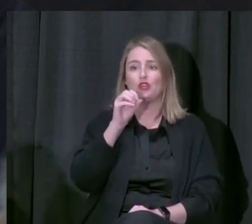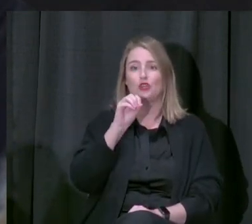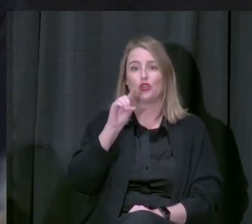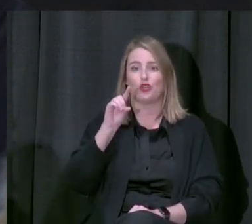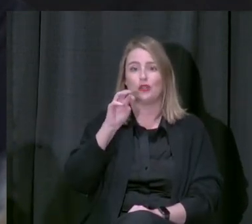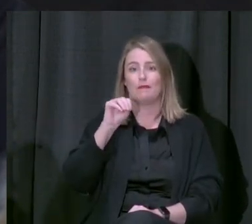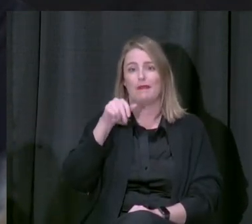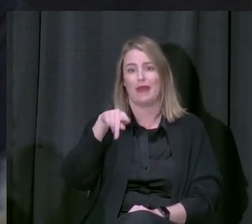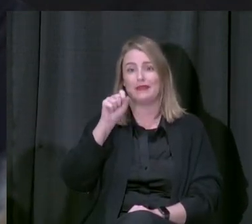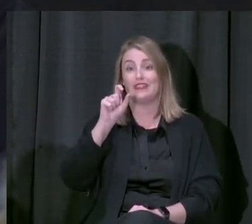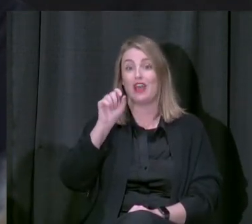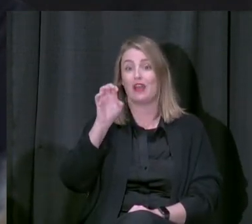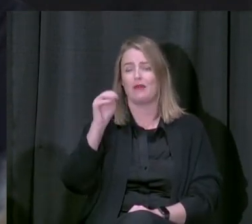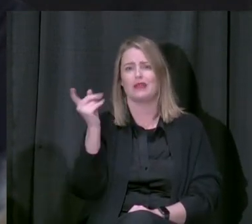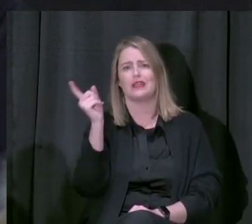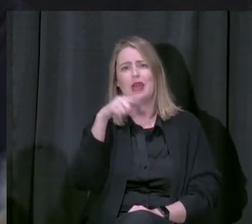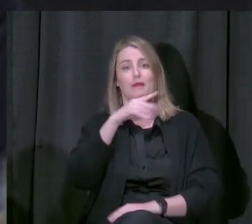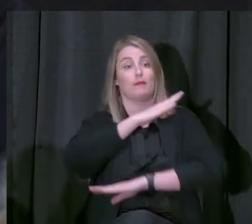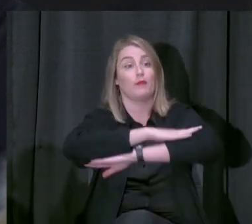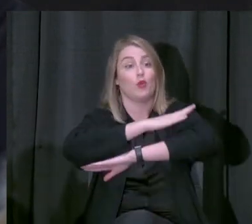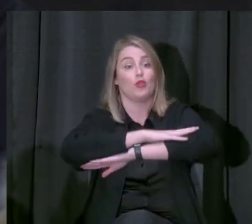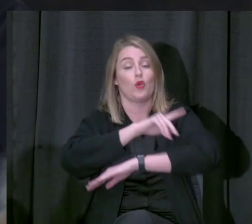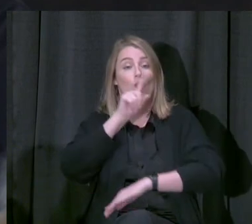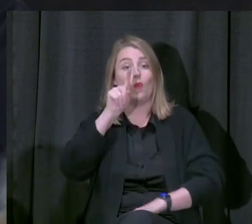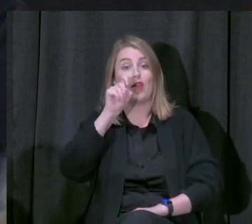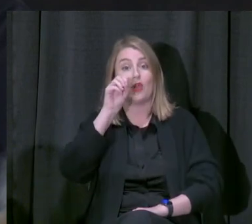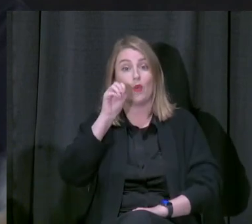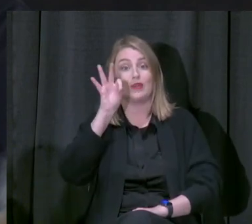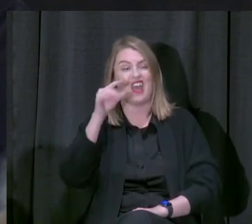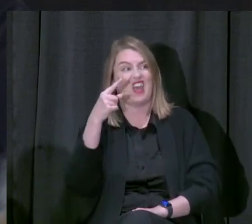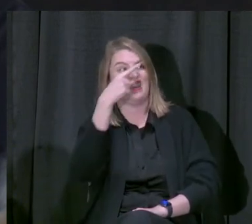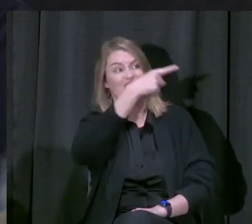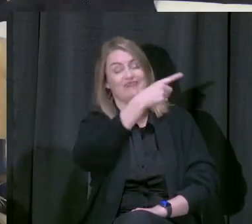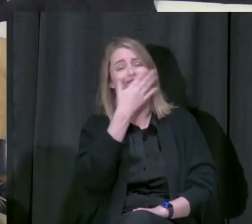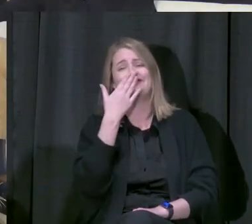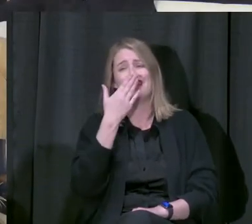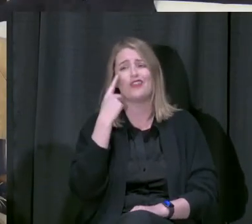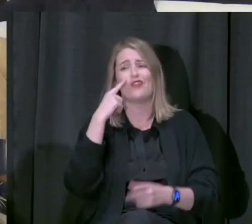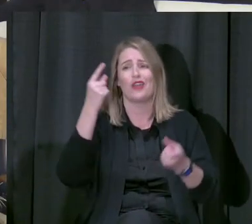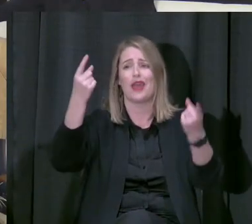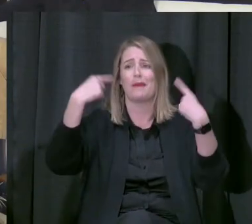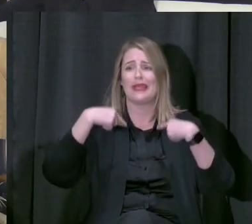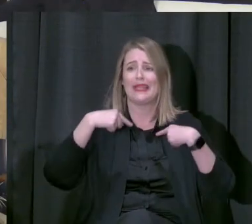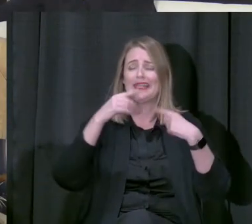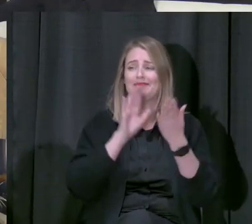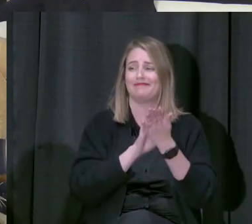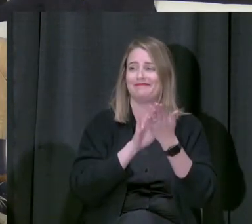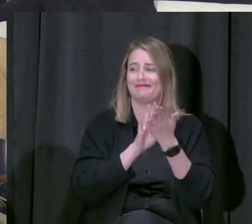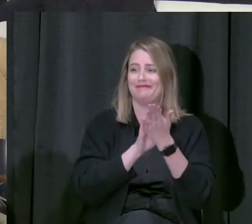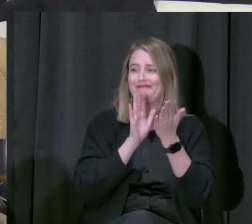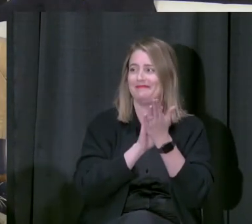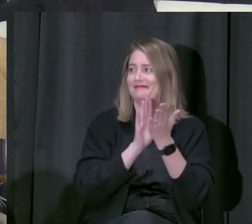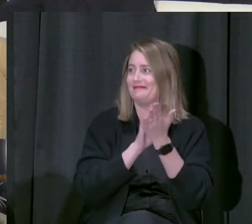booth, and we can talk more, booth 109 in the marquee side. Thanks very much for coming.